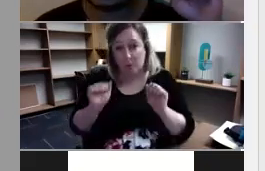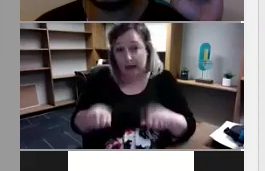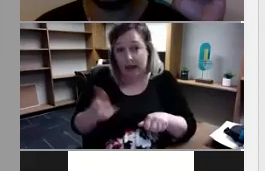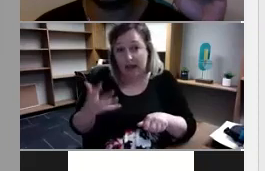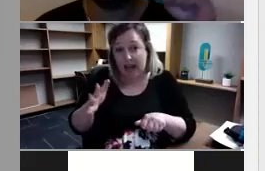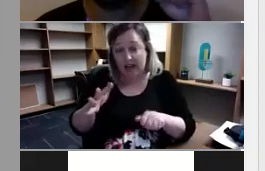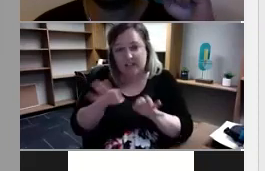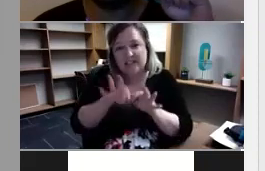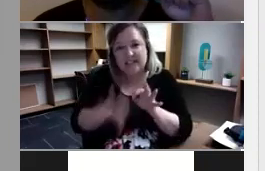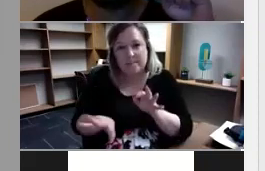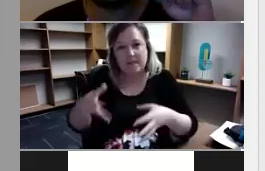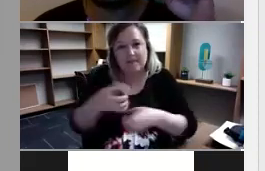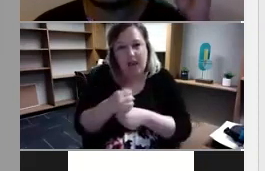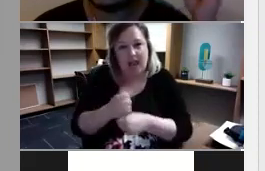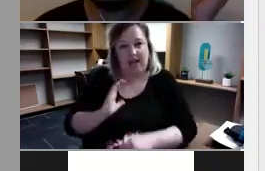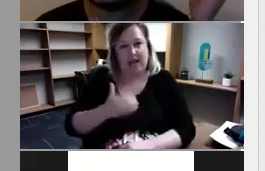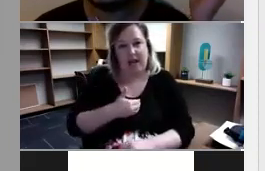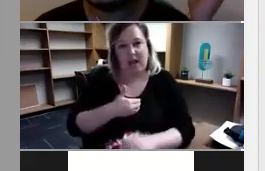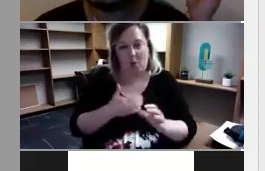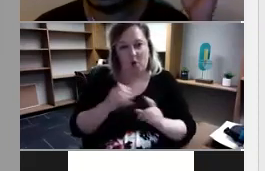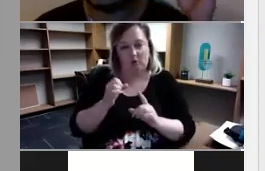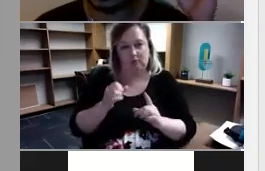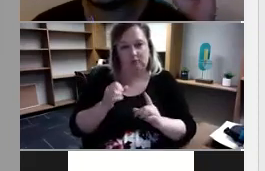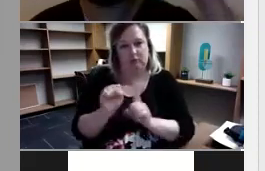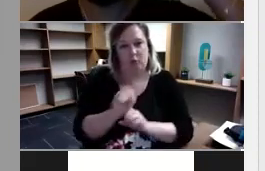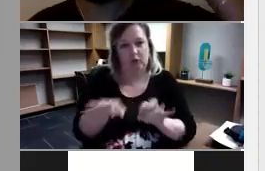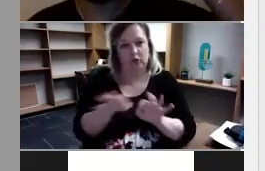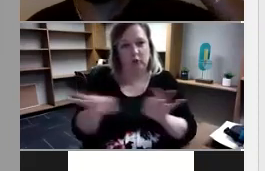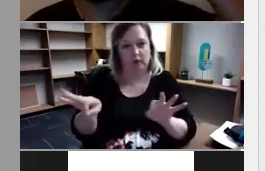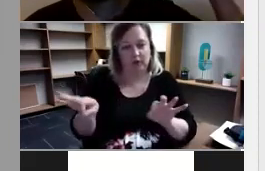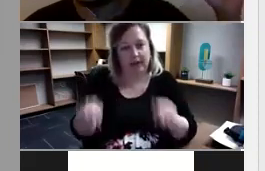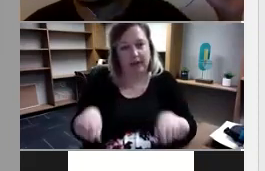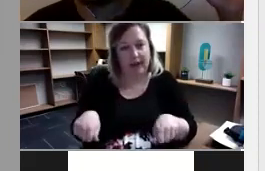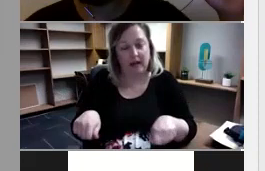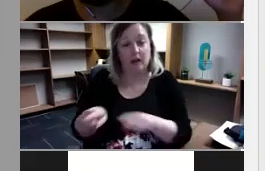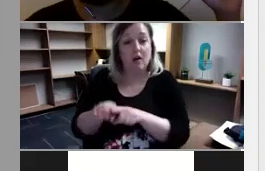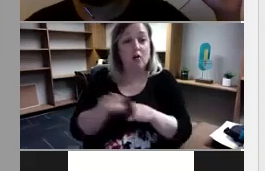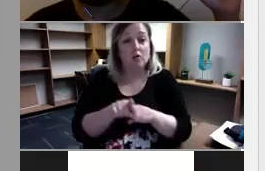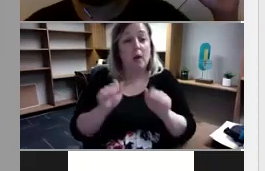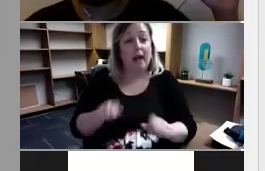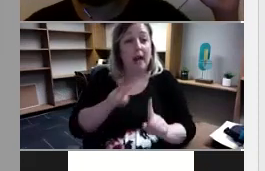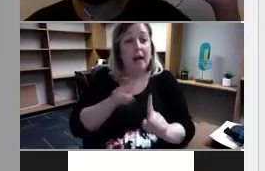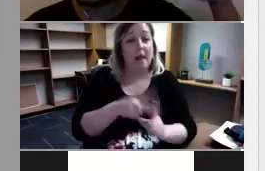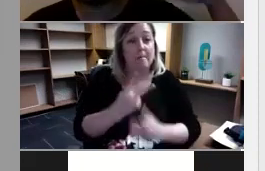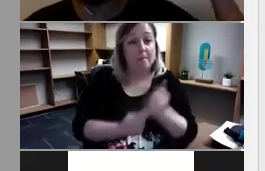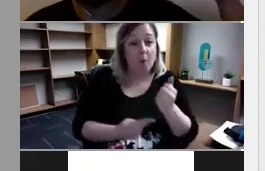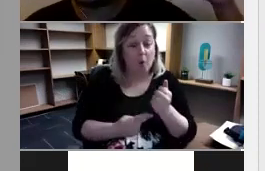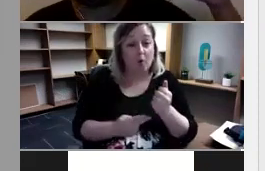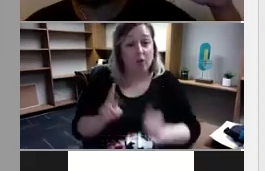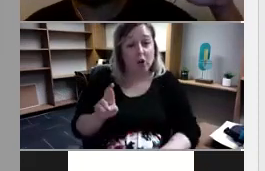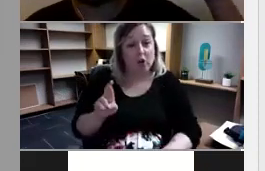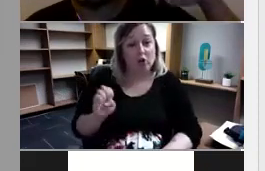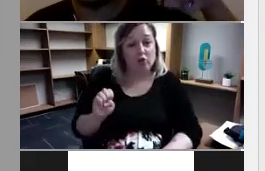particular cases, and also that was using, so also we can apply both recursion tree easily if we change